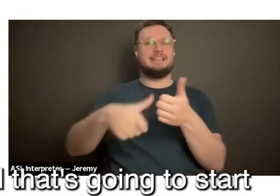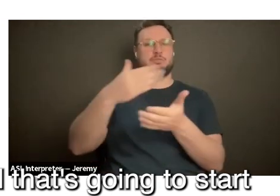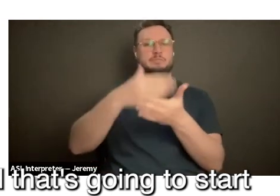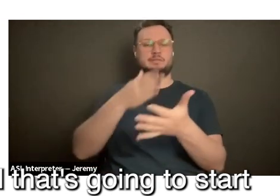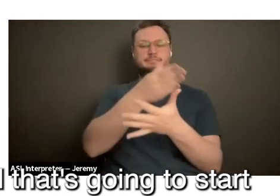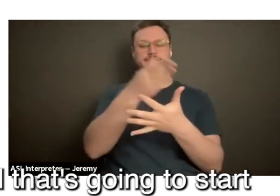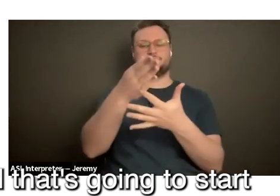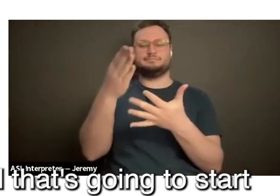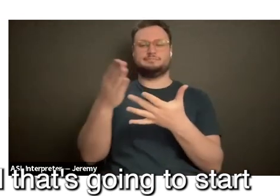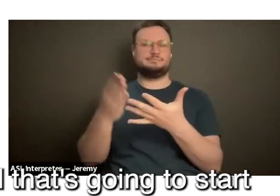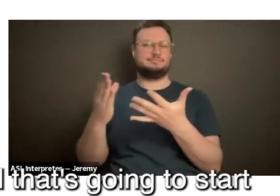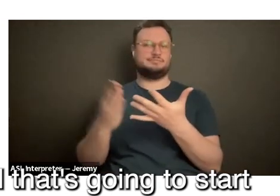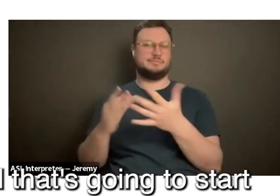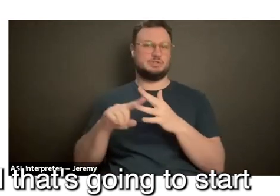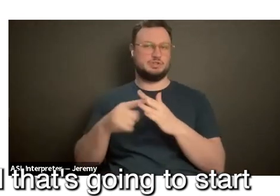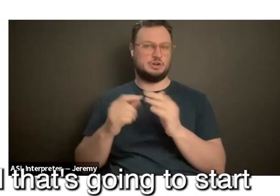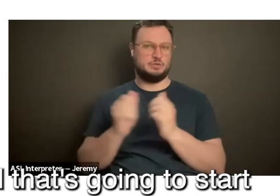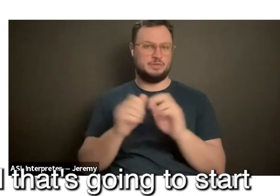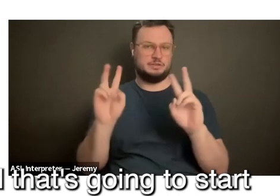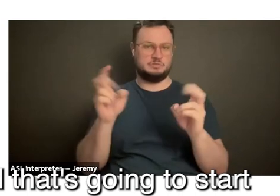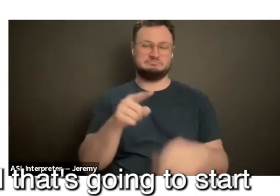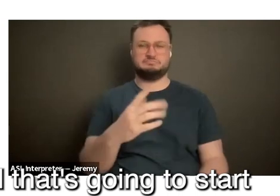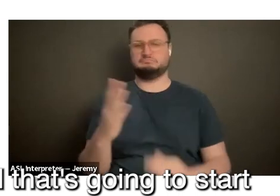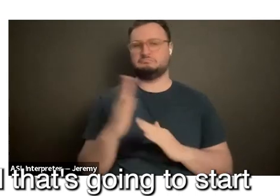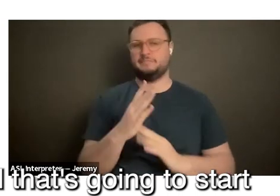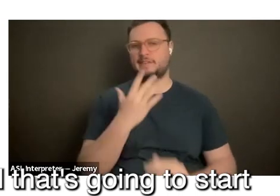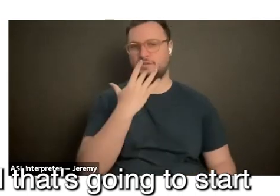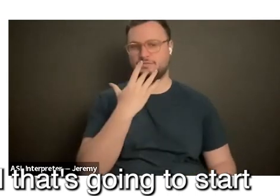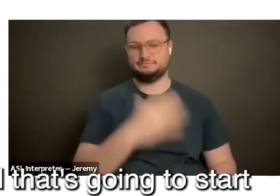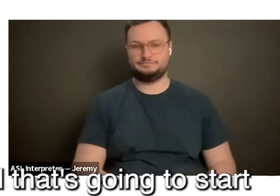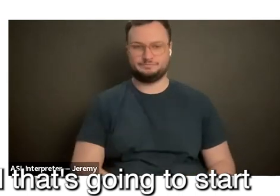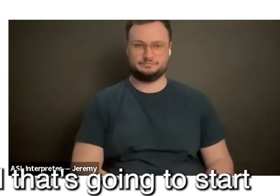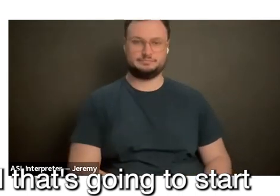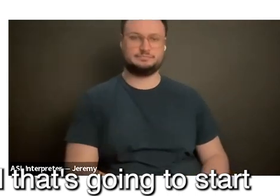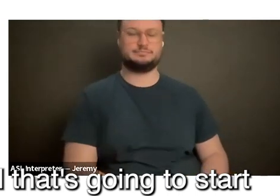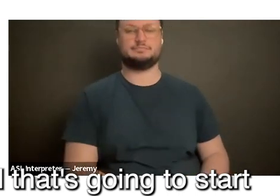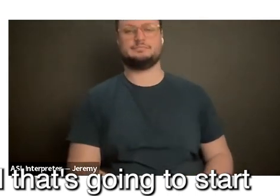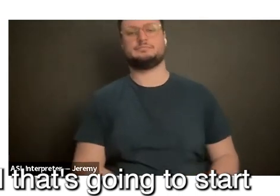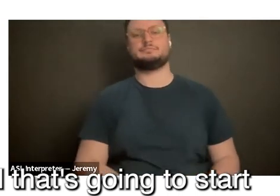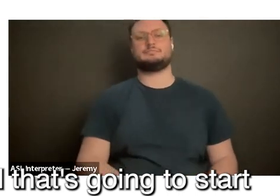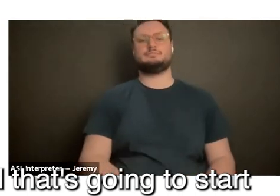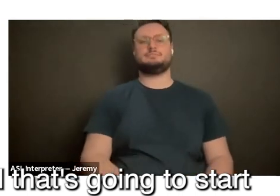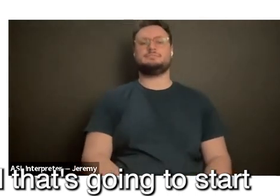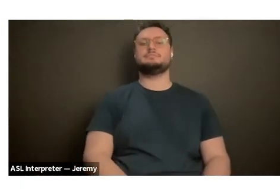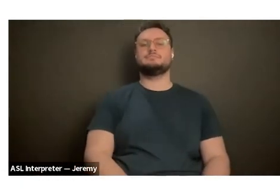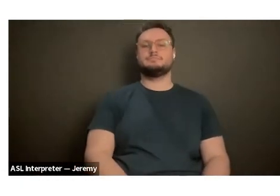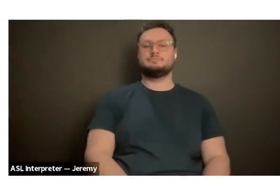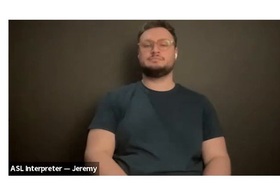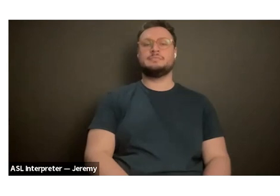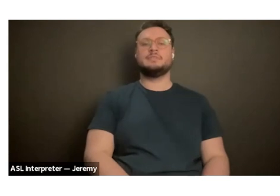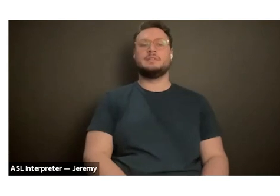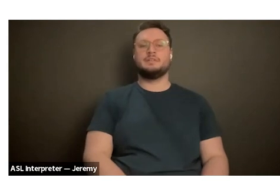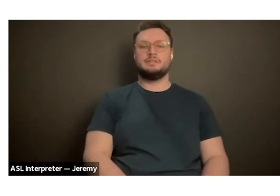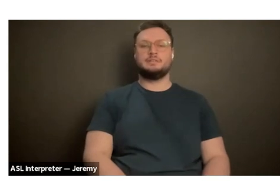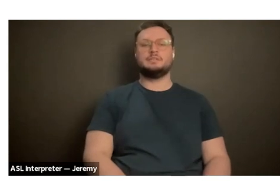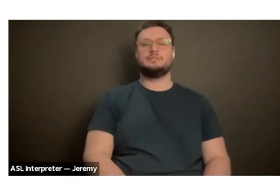this is one of my favorite quotes, so I'm going to read it out for our friends today. So we have open quote, it's learning